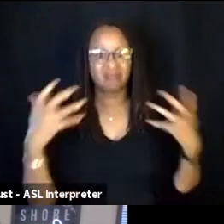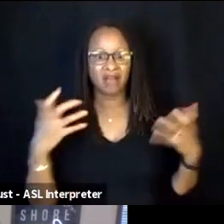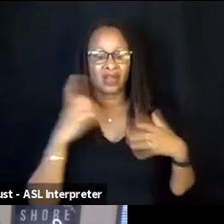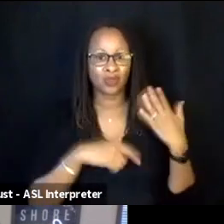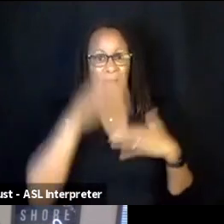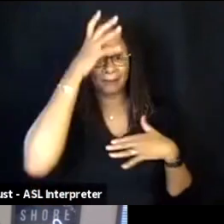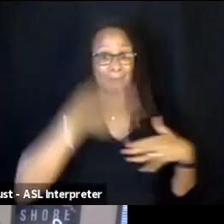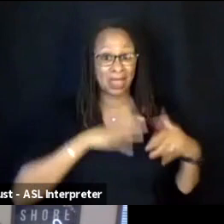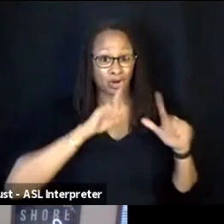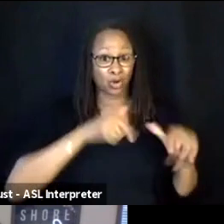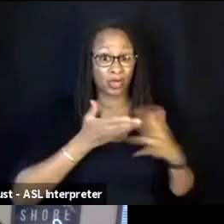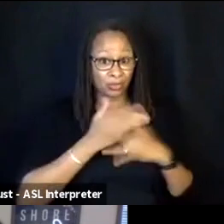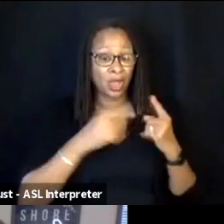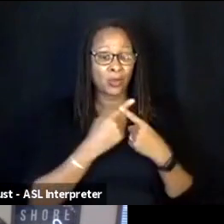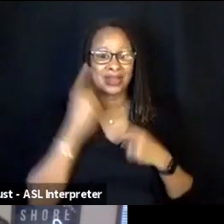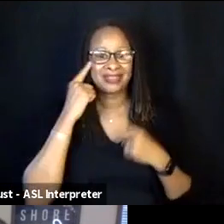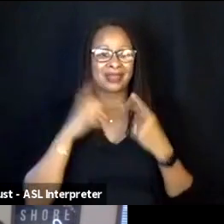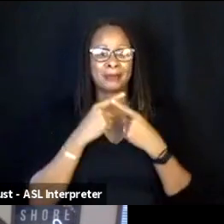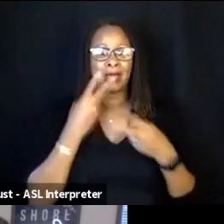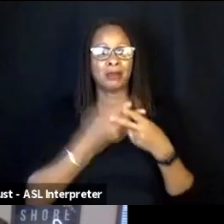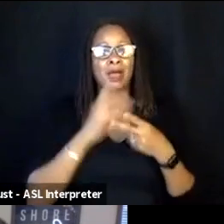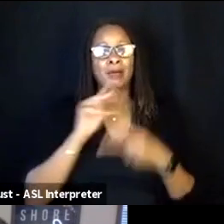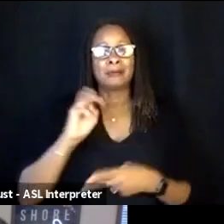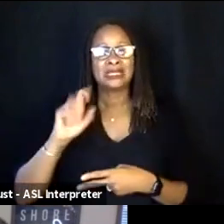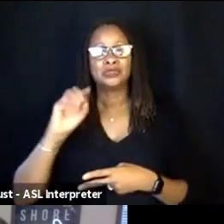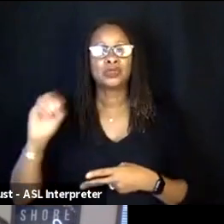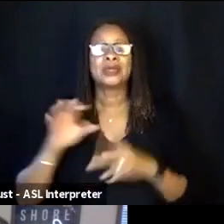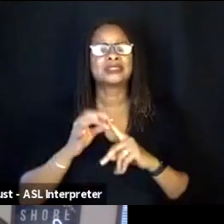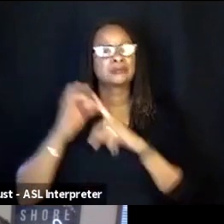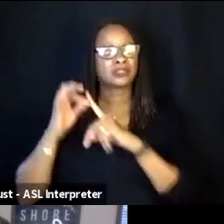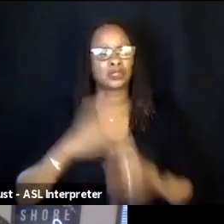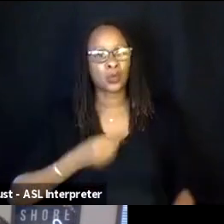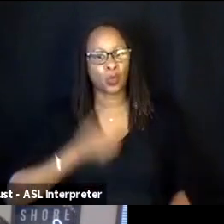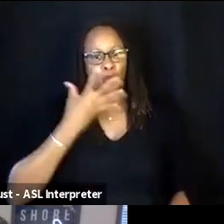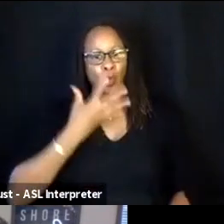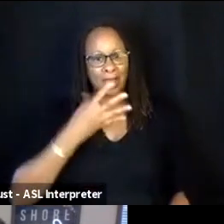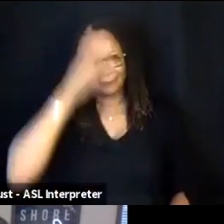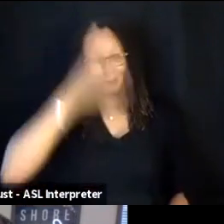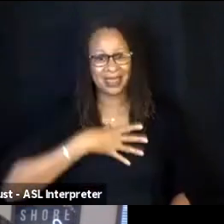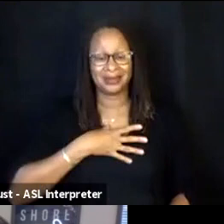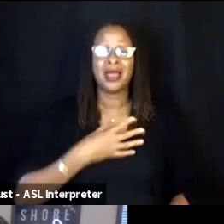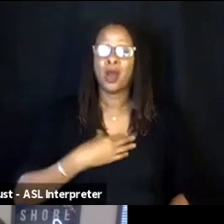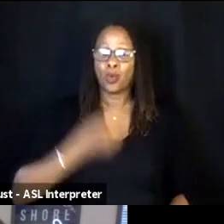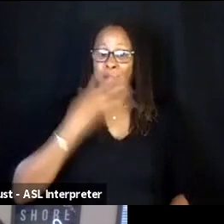are going through when they think about the Me Too movement, especially white men, right? So white cisgender men are